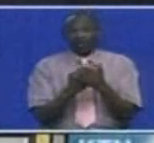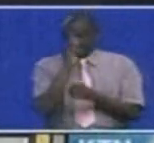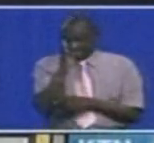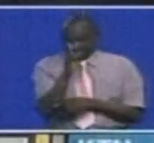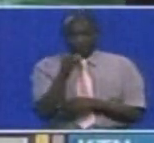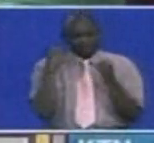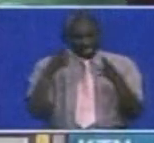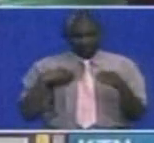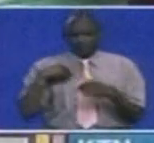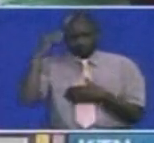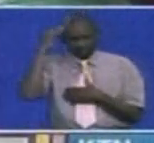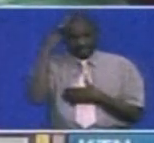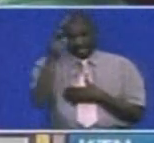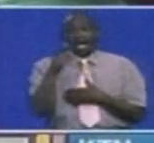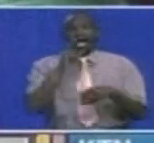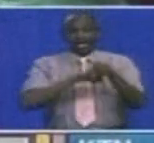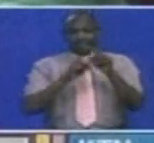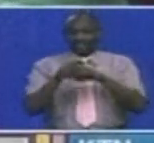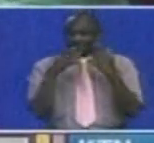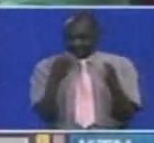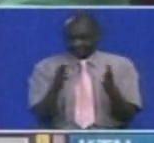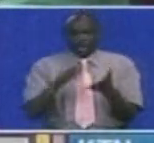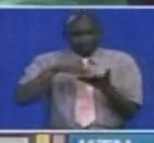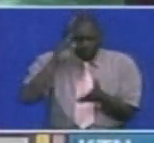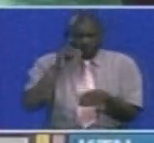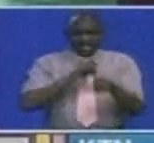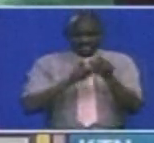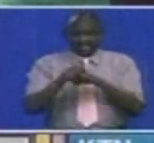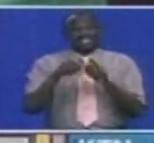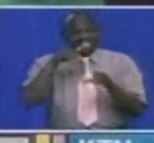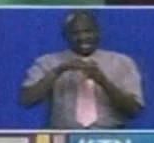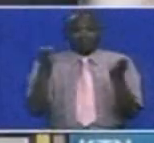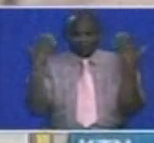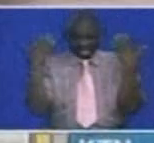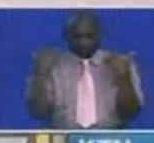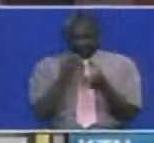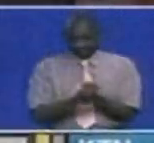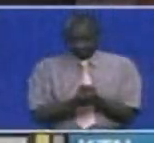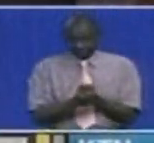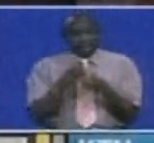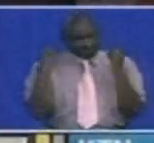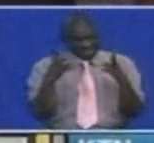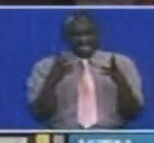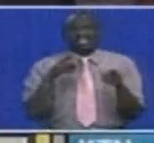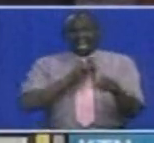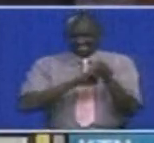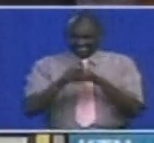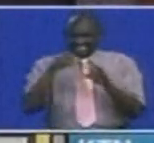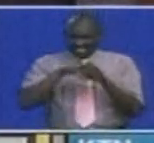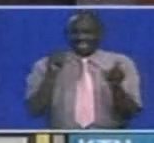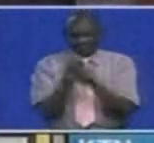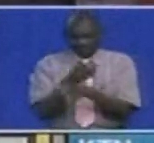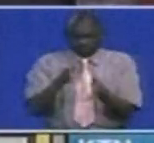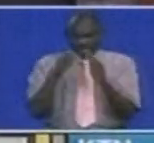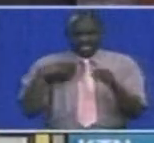them of Somali origin, were arrested, while more were also arrested in Meru. Dozens more were arrested and detained in yet another operation in